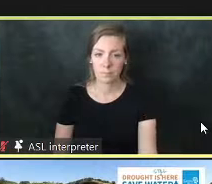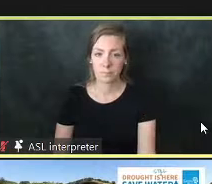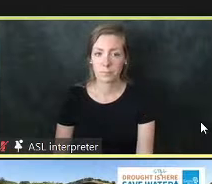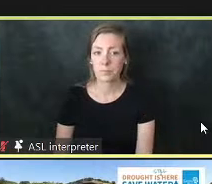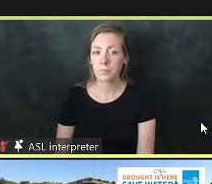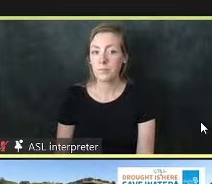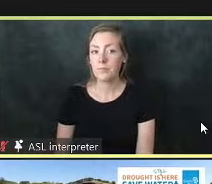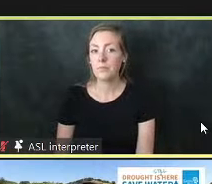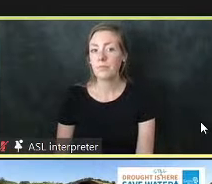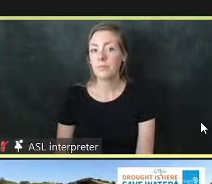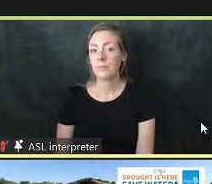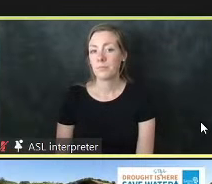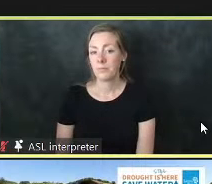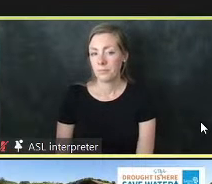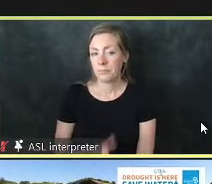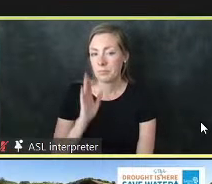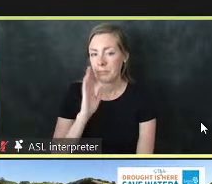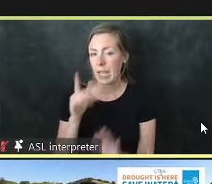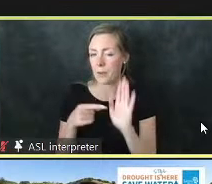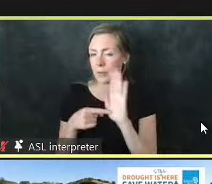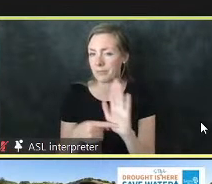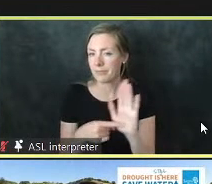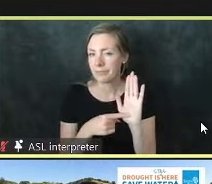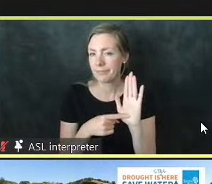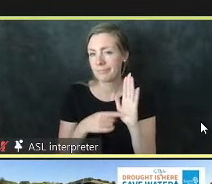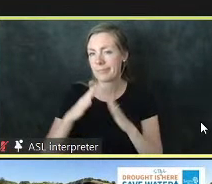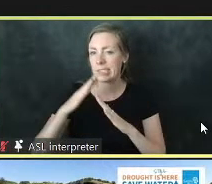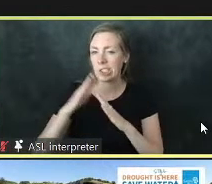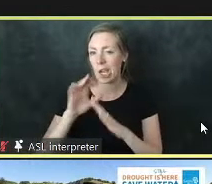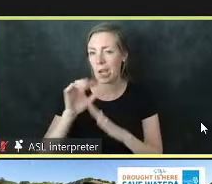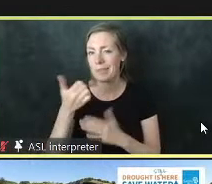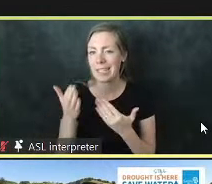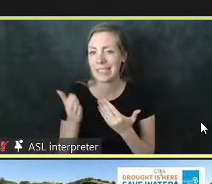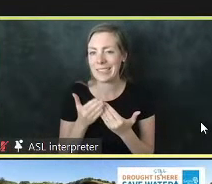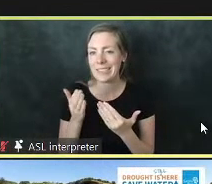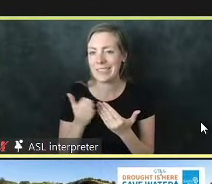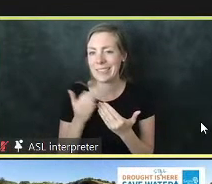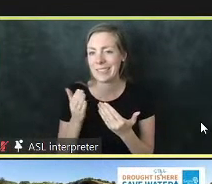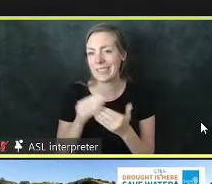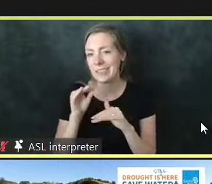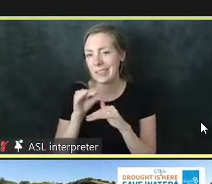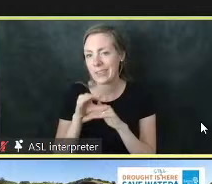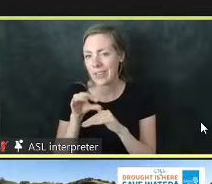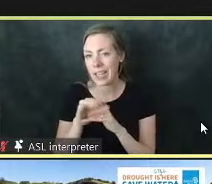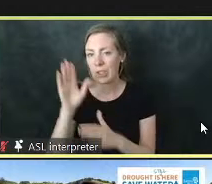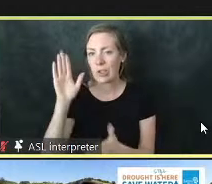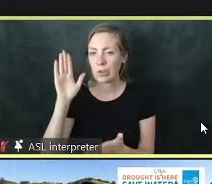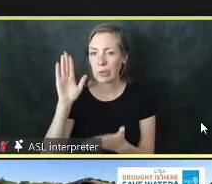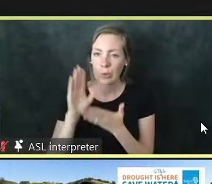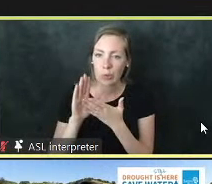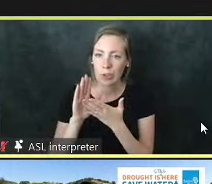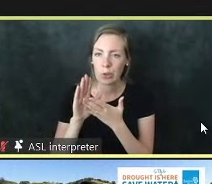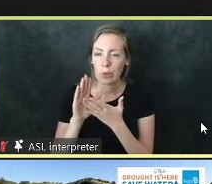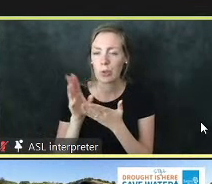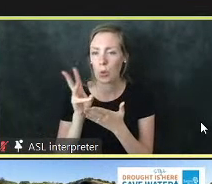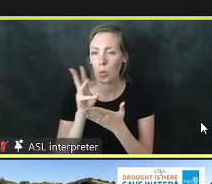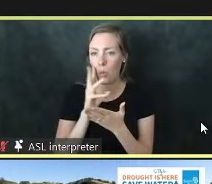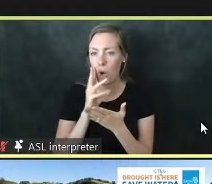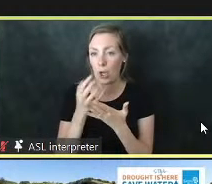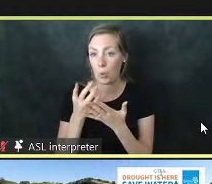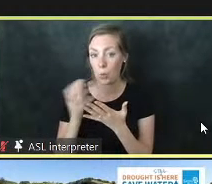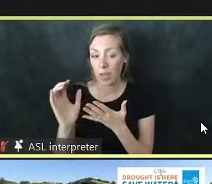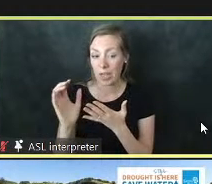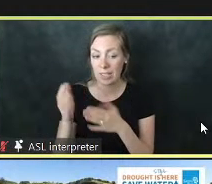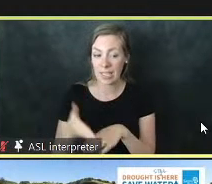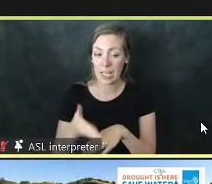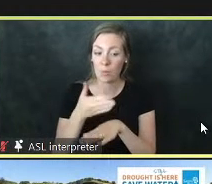to agua. share sort of So, the me top pidieron a 10 mí para easy compartir tips con that you ustedes can do to las eliminate water claves waste que and pueden improve hacer water use